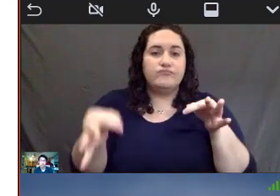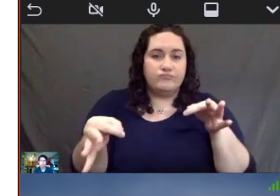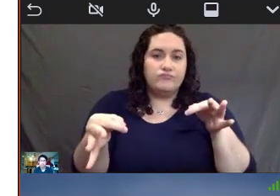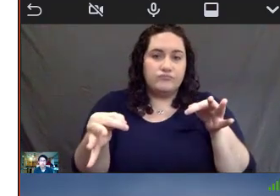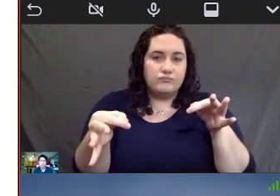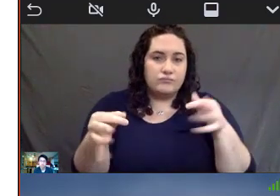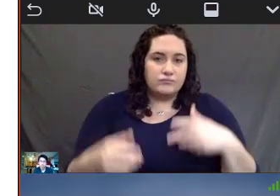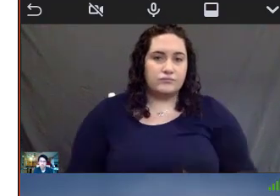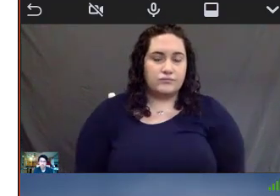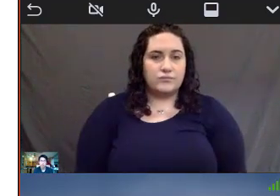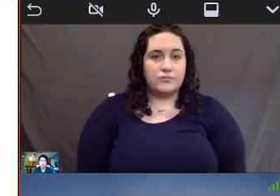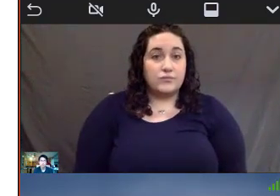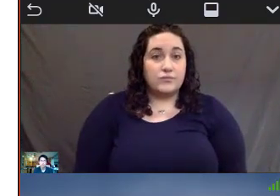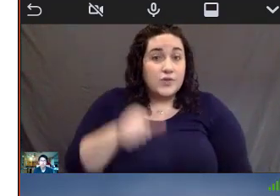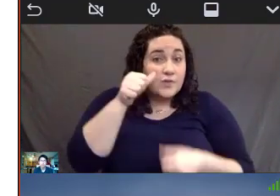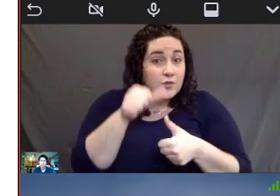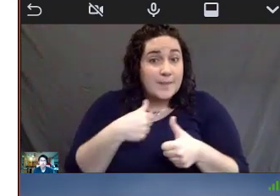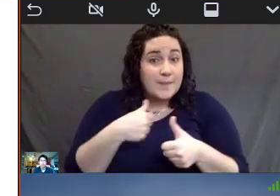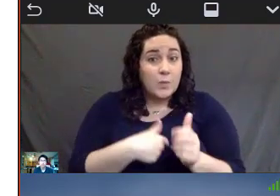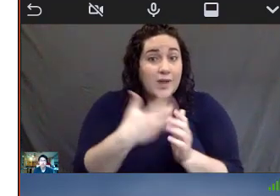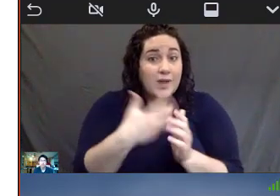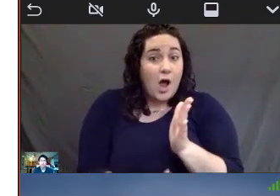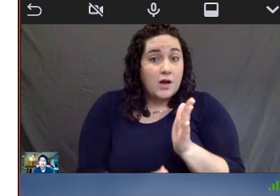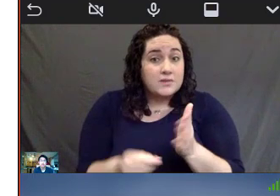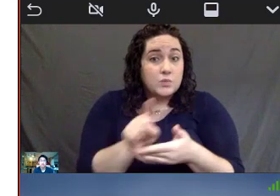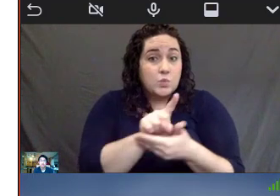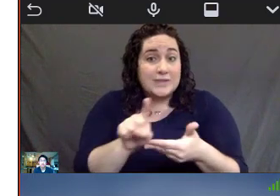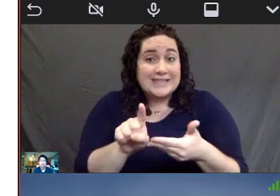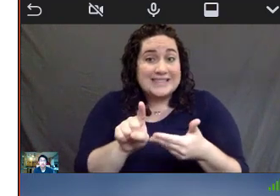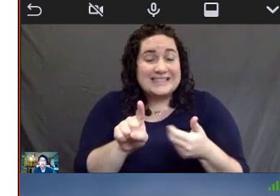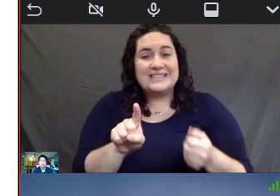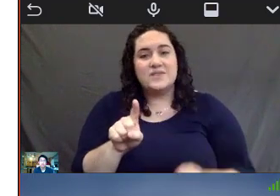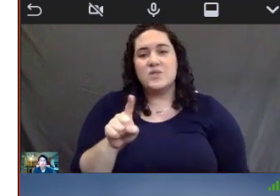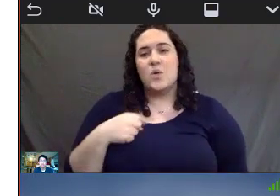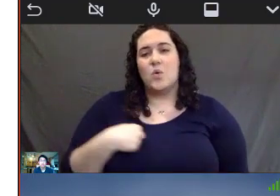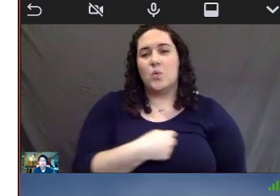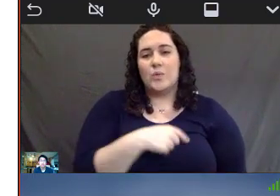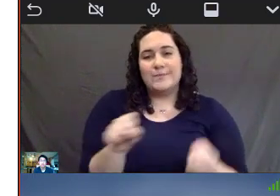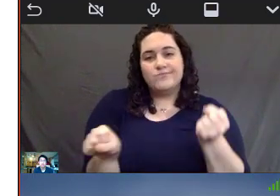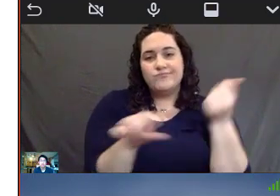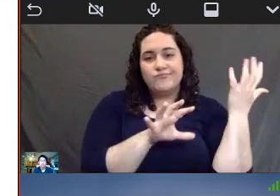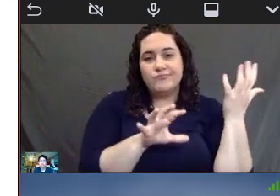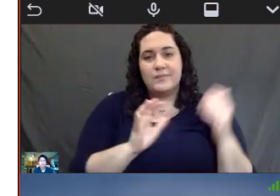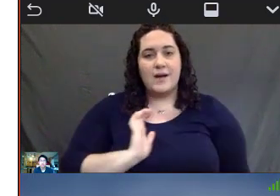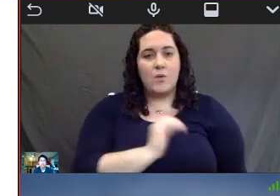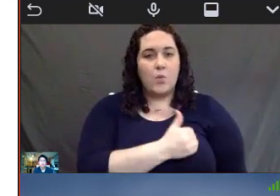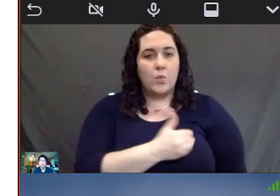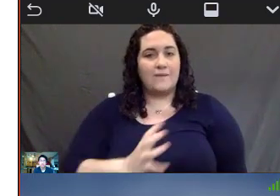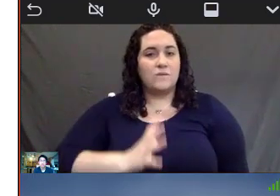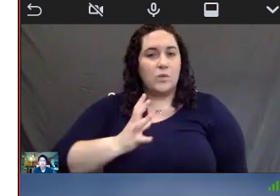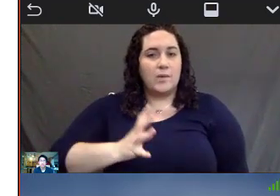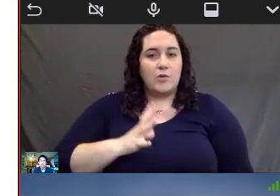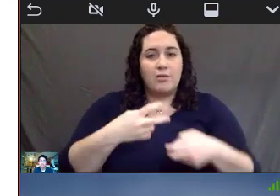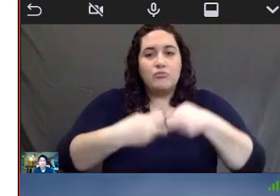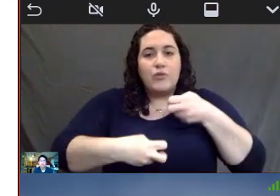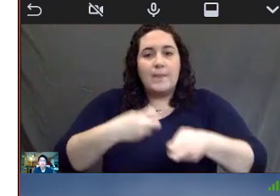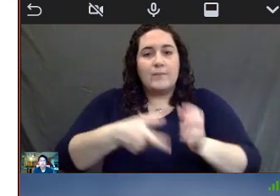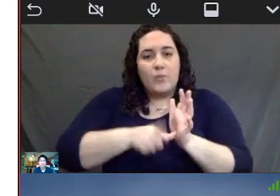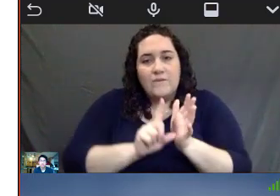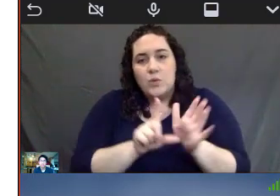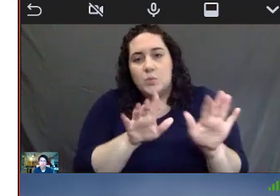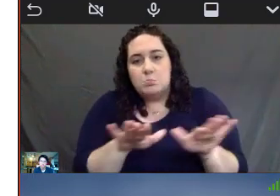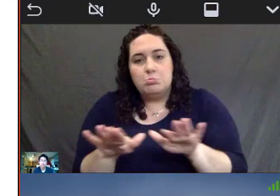lost a week, we eliminated the formal review of module 2 as well. Although, as we'll see later, we do have 2 weeks of review at the end of the